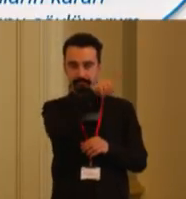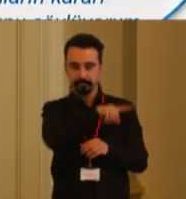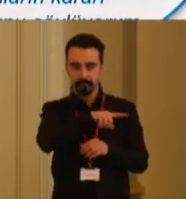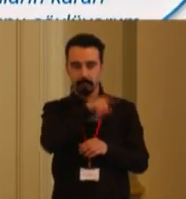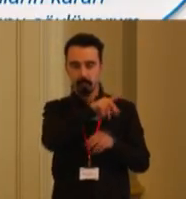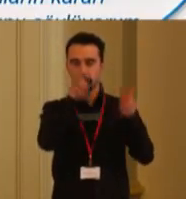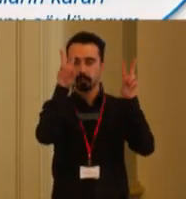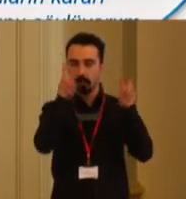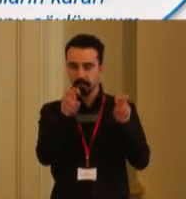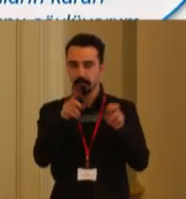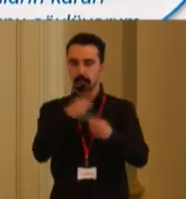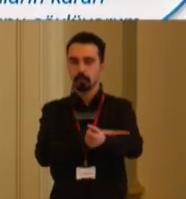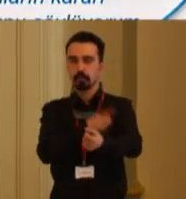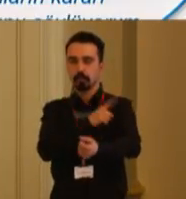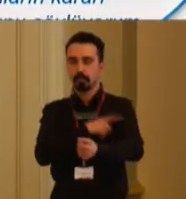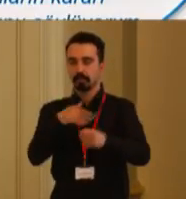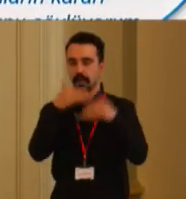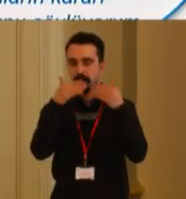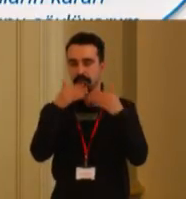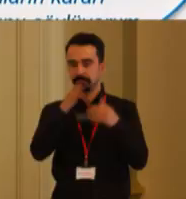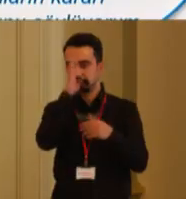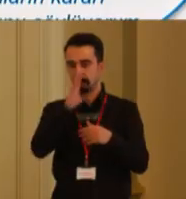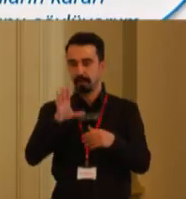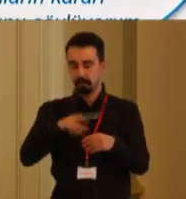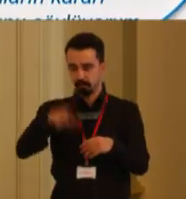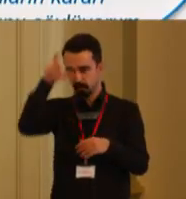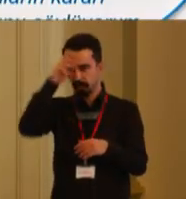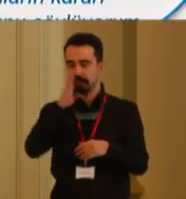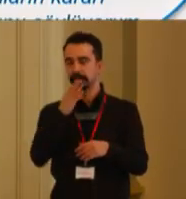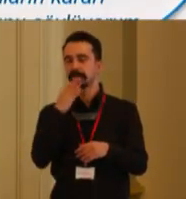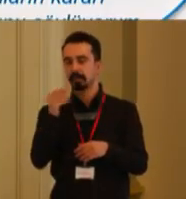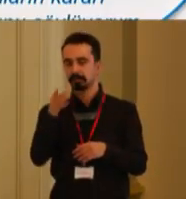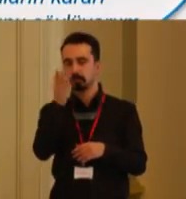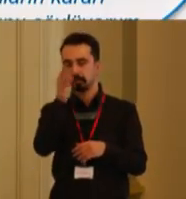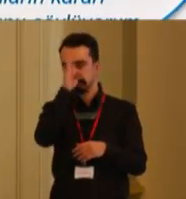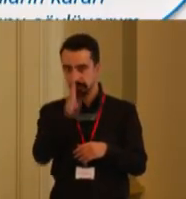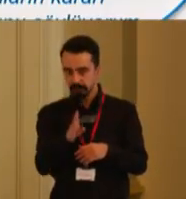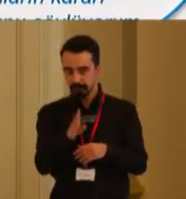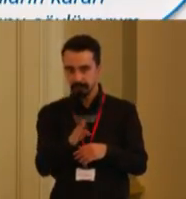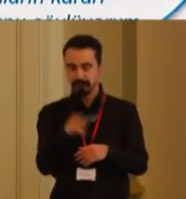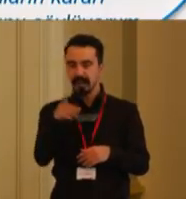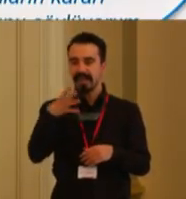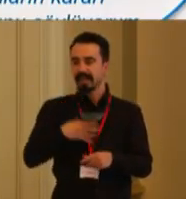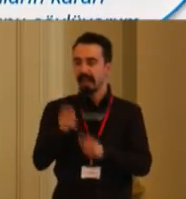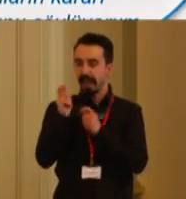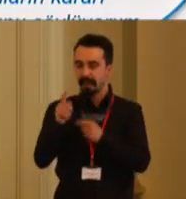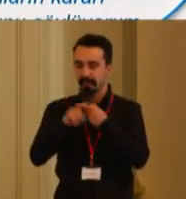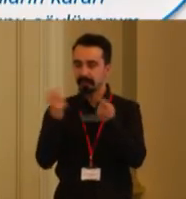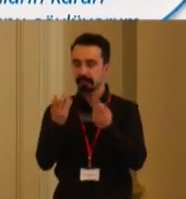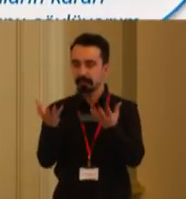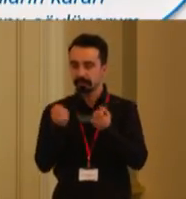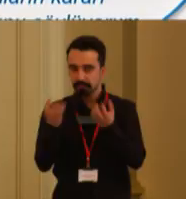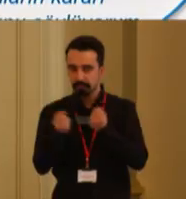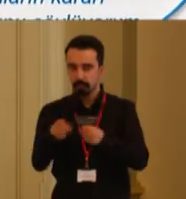For Syrian refugees, when it comes to that, they unfortunately have strong prejudices. Of course,